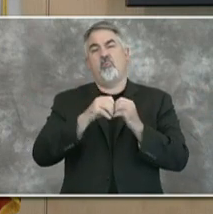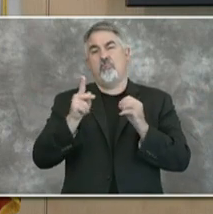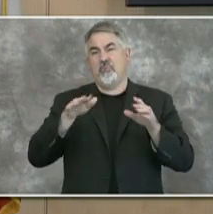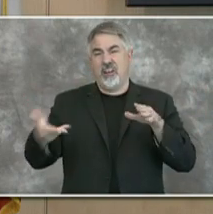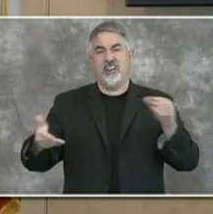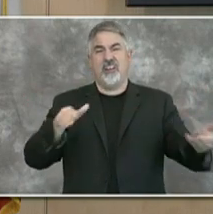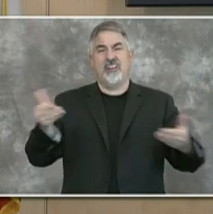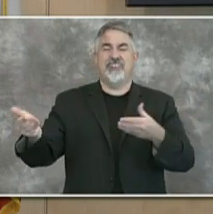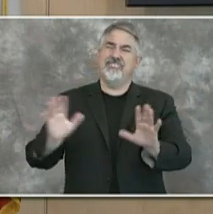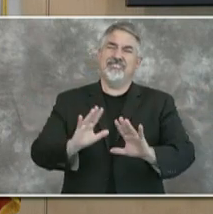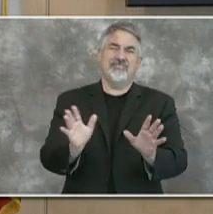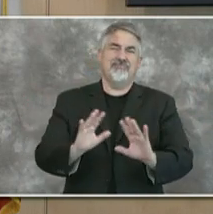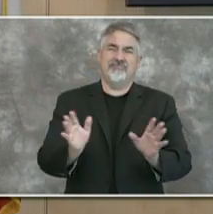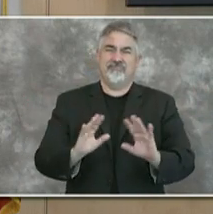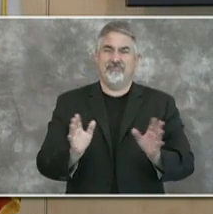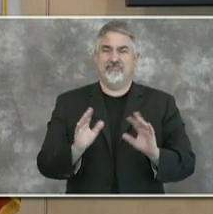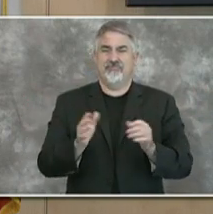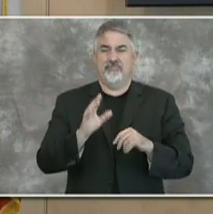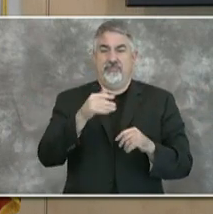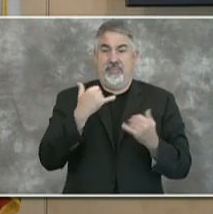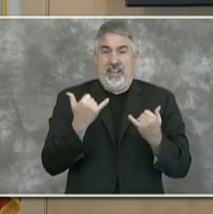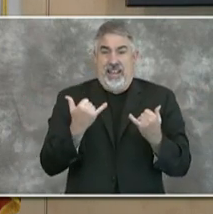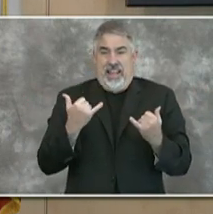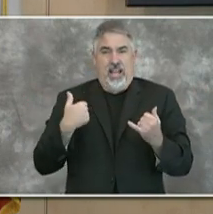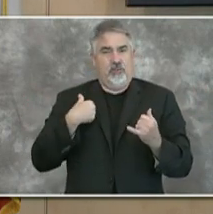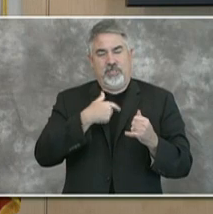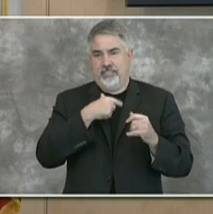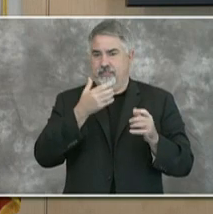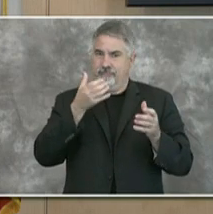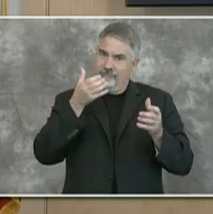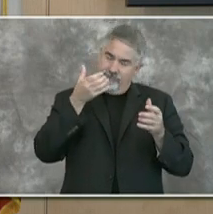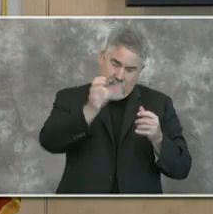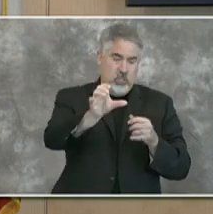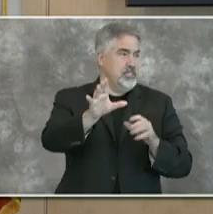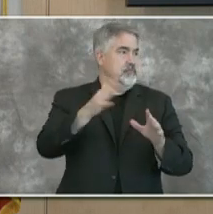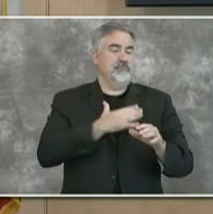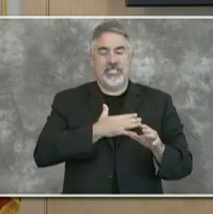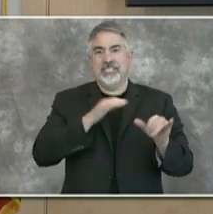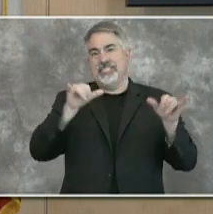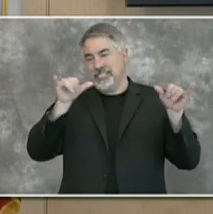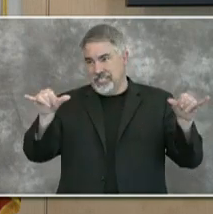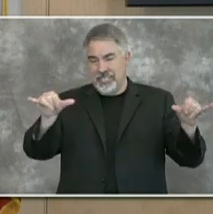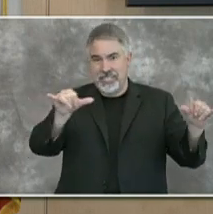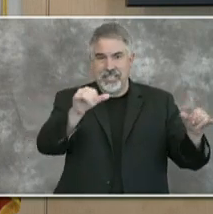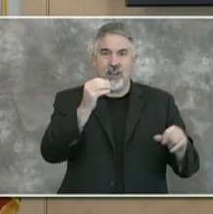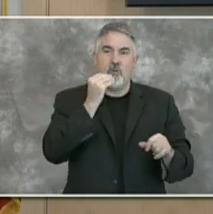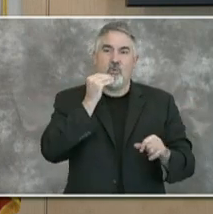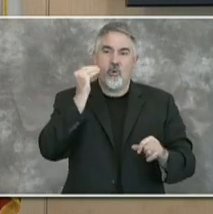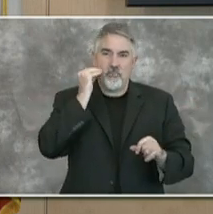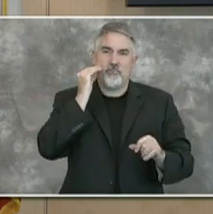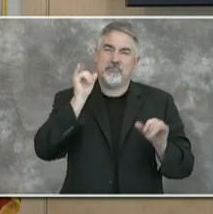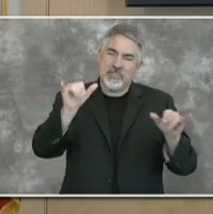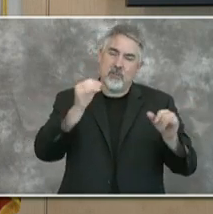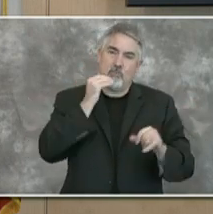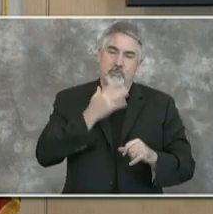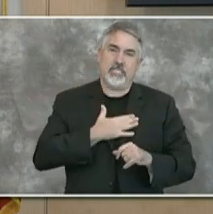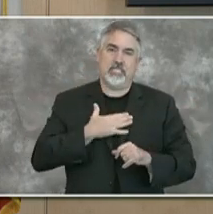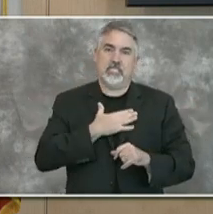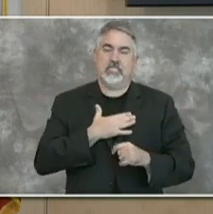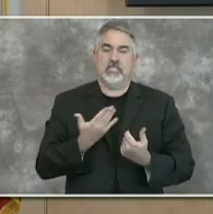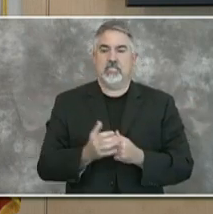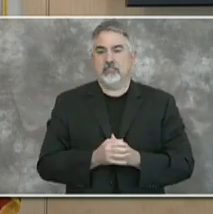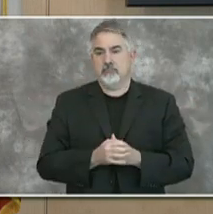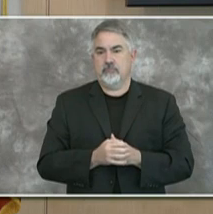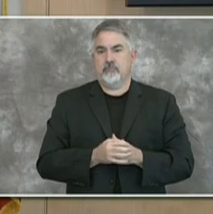to enforce social gathering and encouraging people to stay at home. We had Sheriff Bill Gore here a couple of days